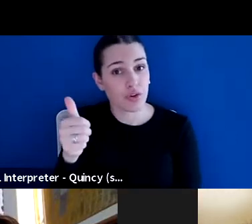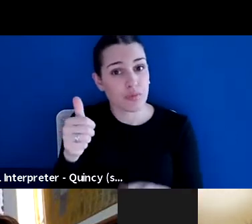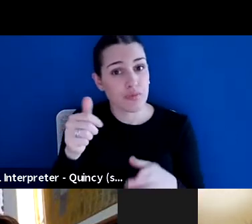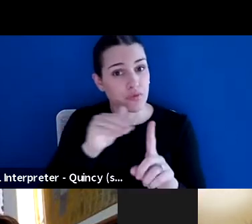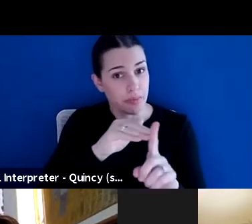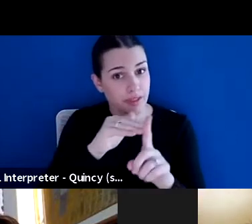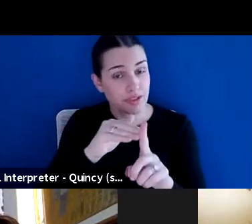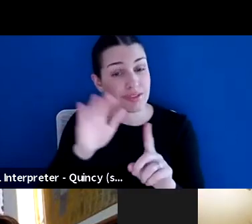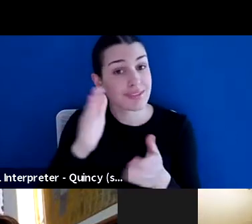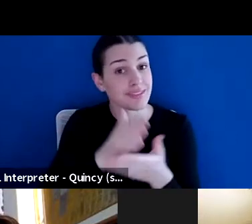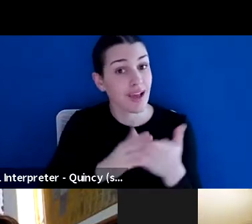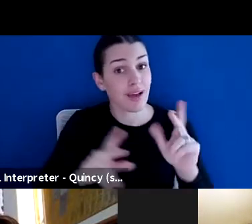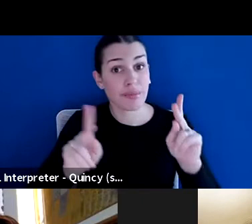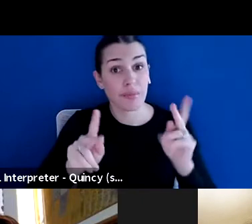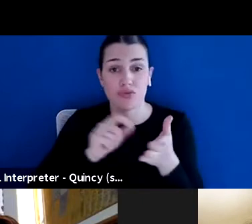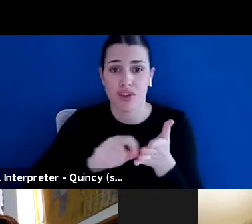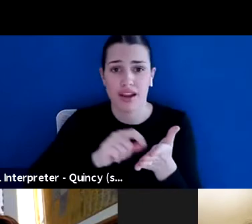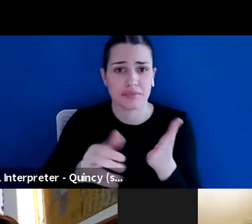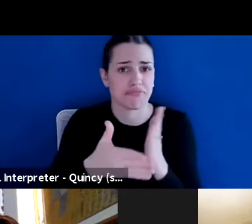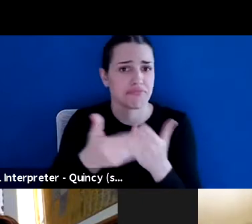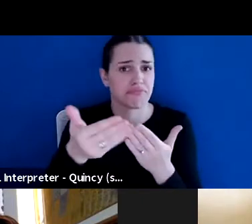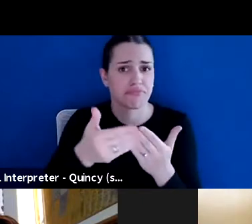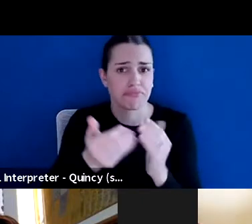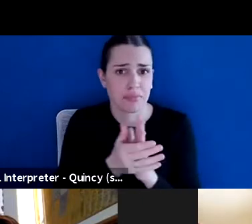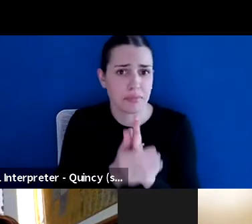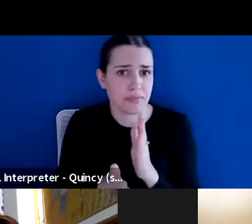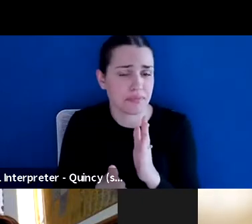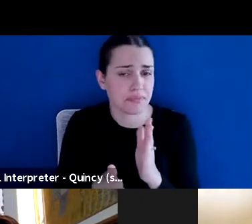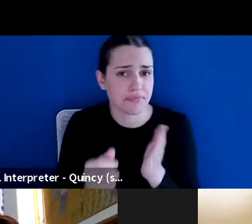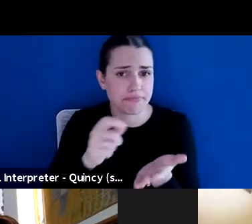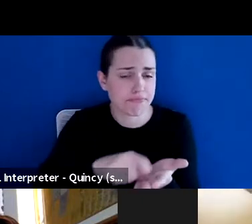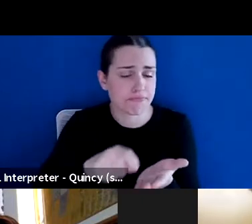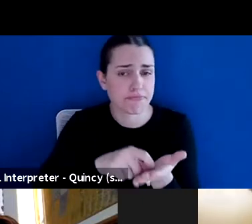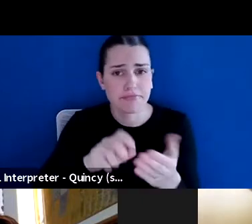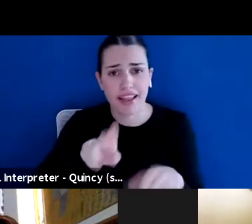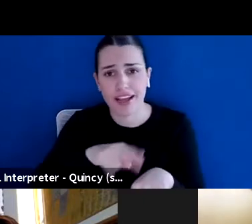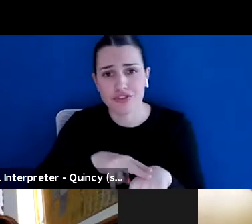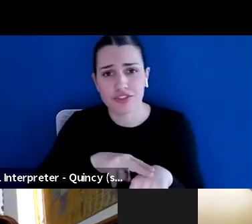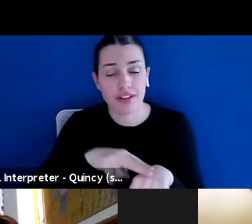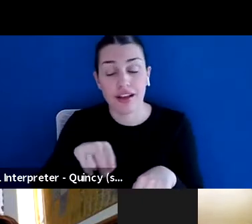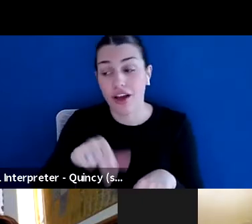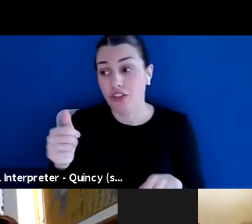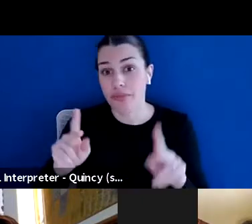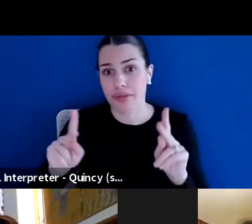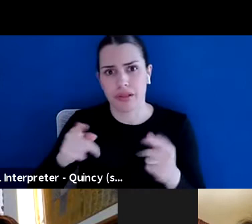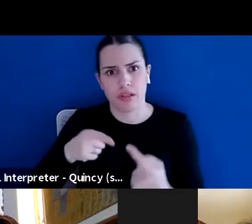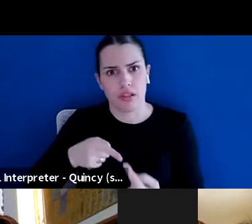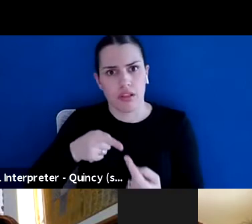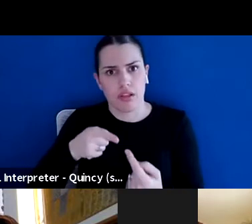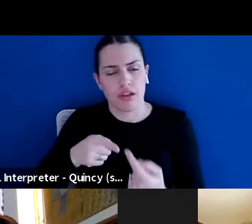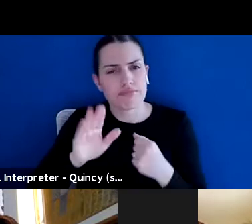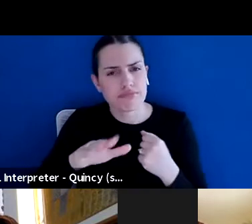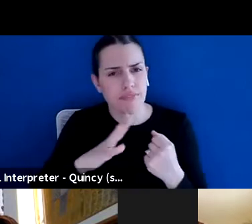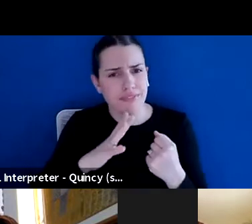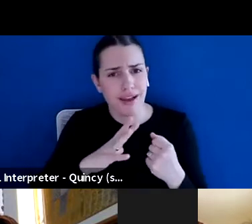very naturally for some people. For others, it's not something that comes as naturally, and that's totally okay. Anyone from any experience level can